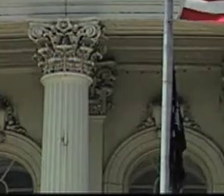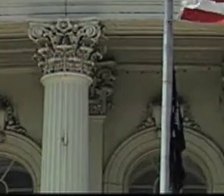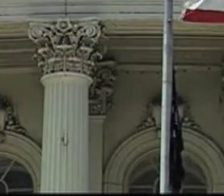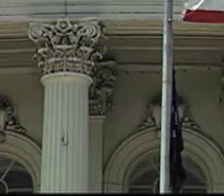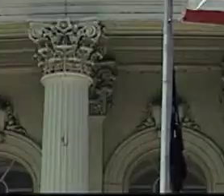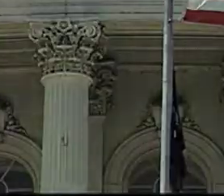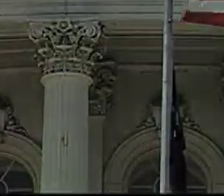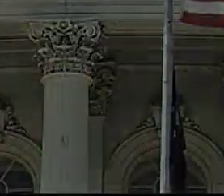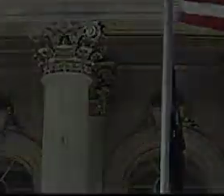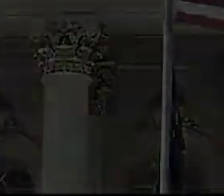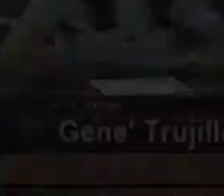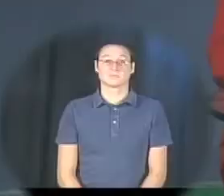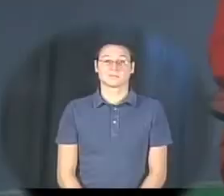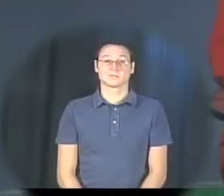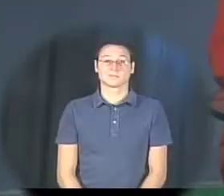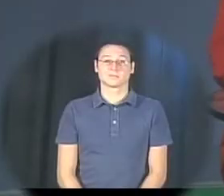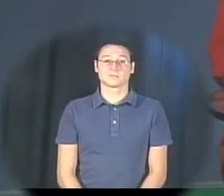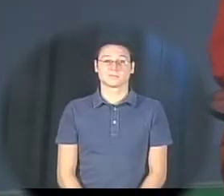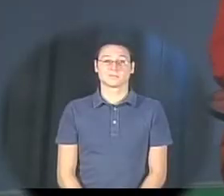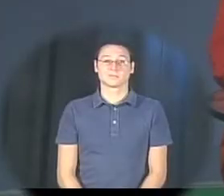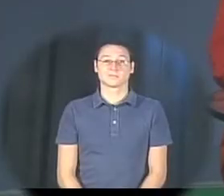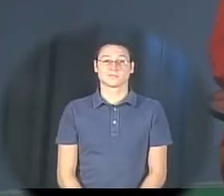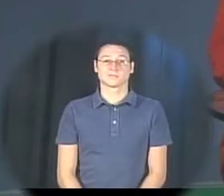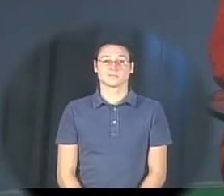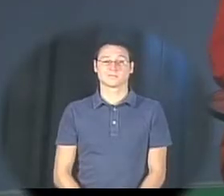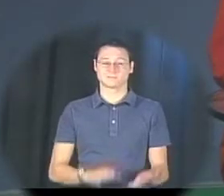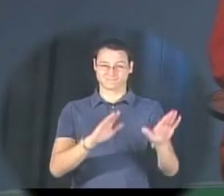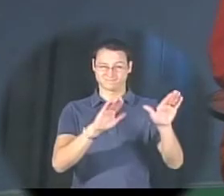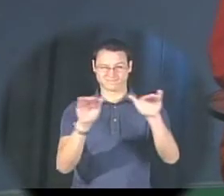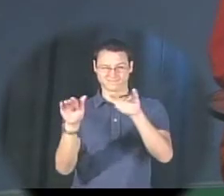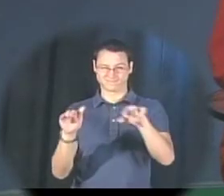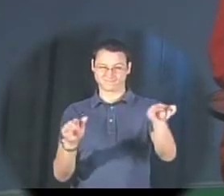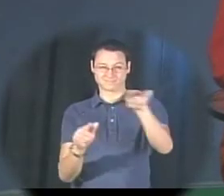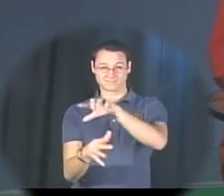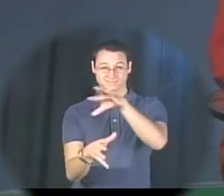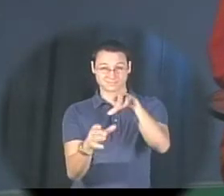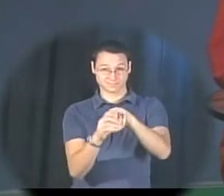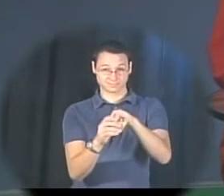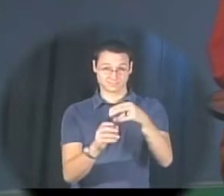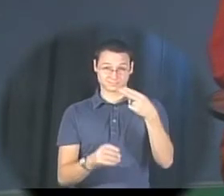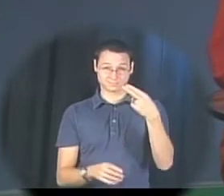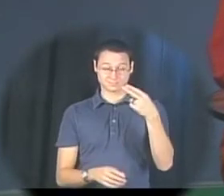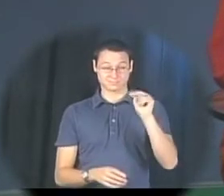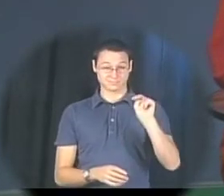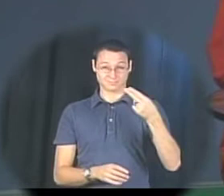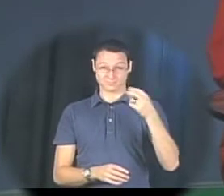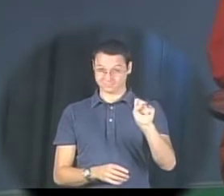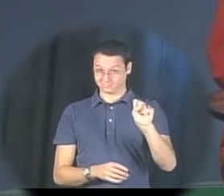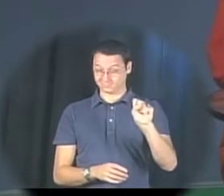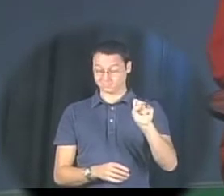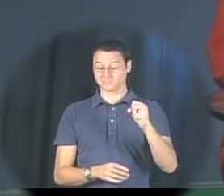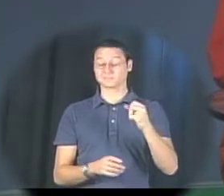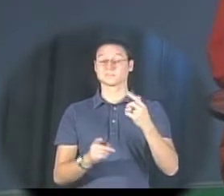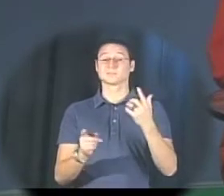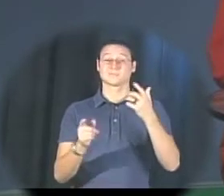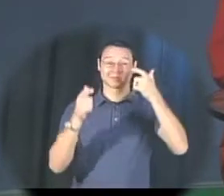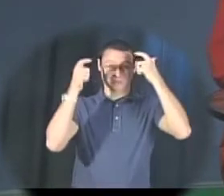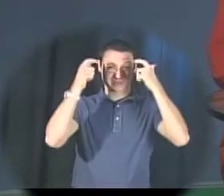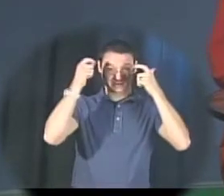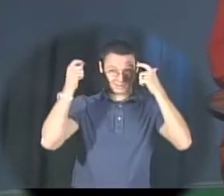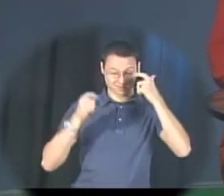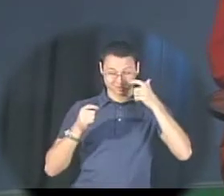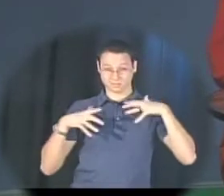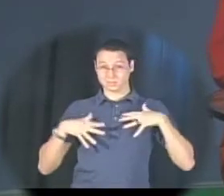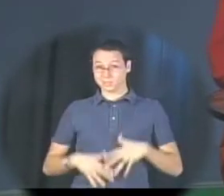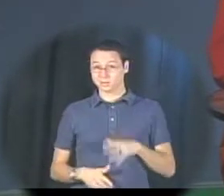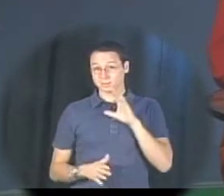Thank you. You may now be seated. Reminder for all National Honor Society senior members, the National Honor Society cap and gown pictures will